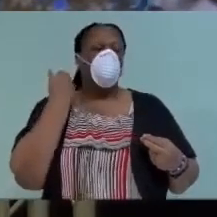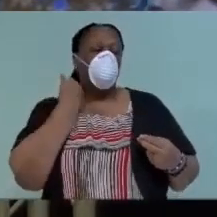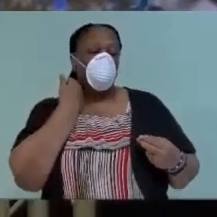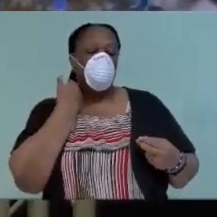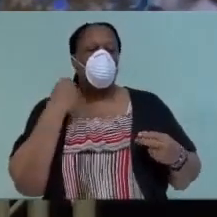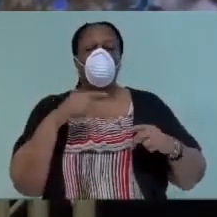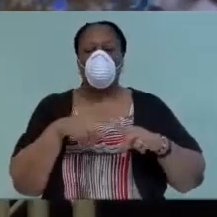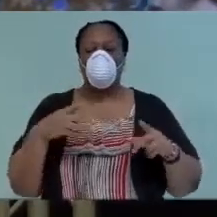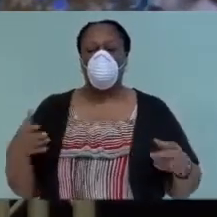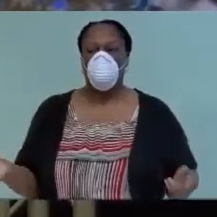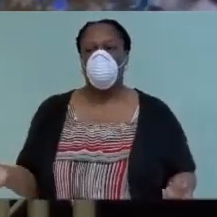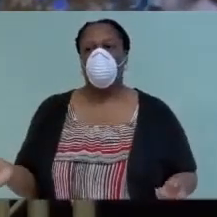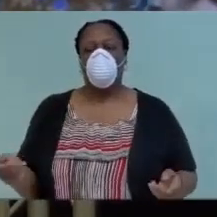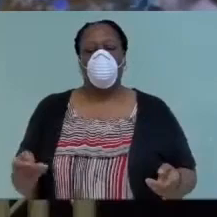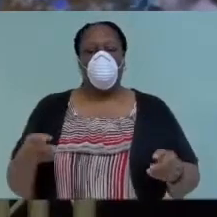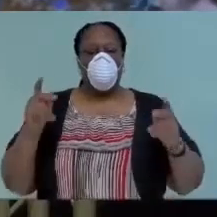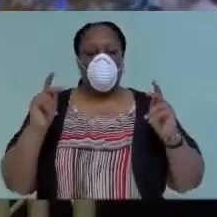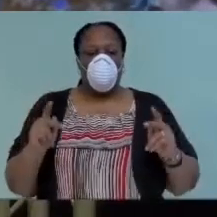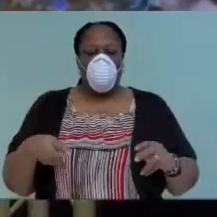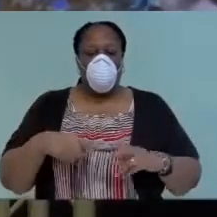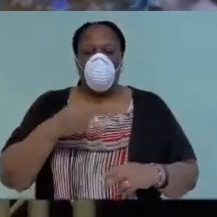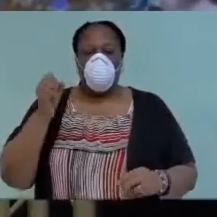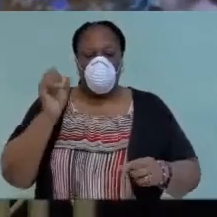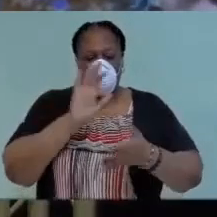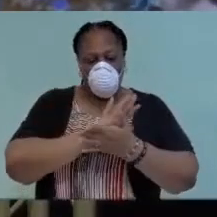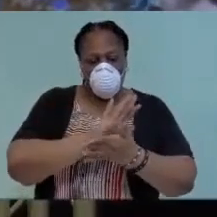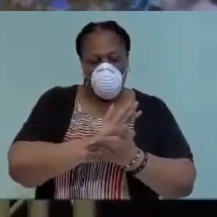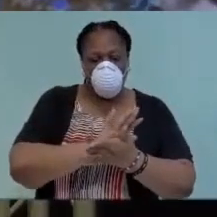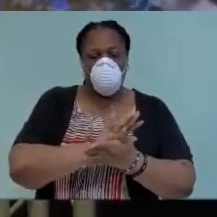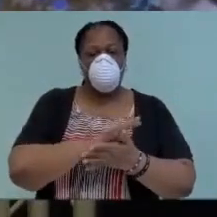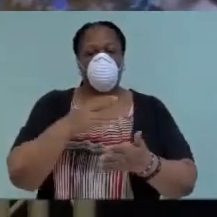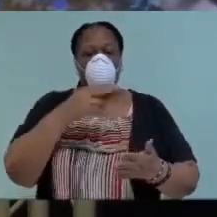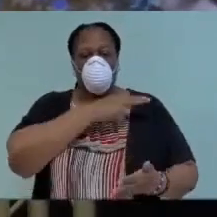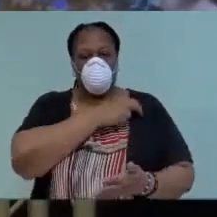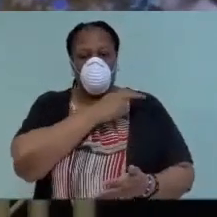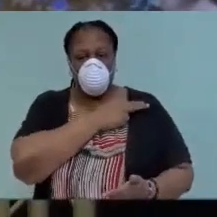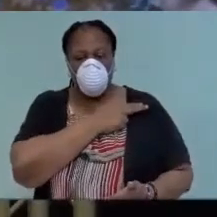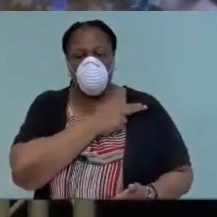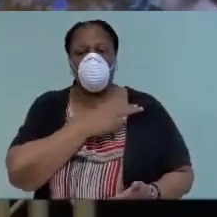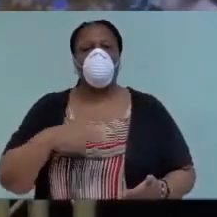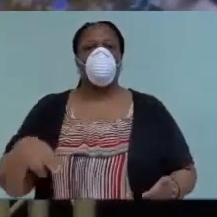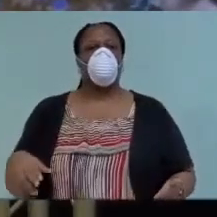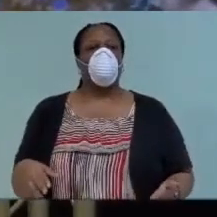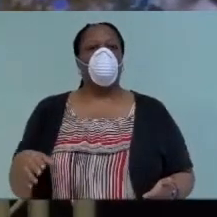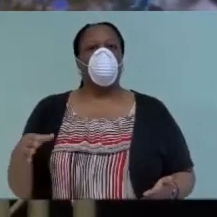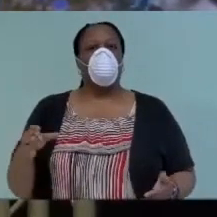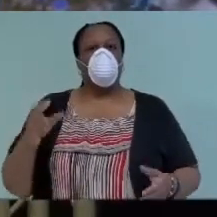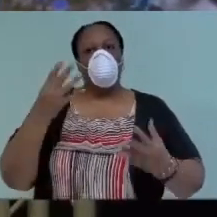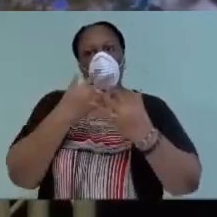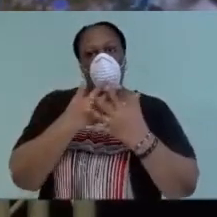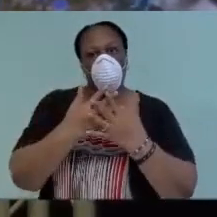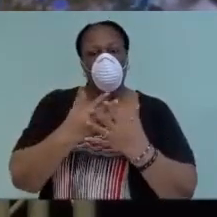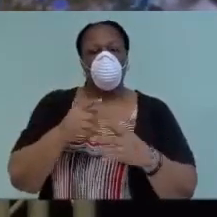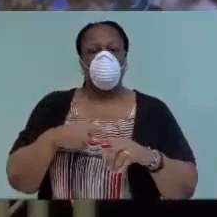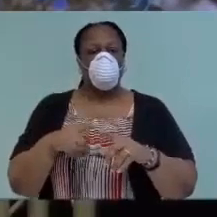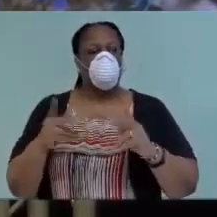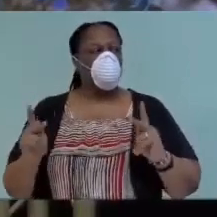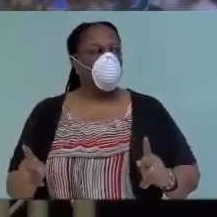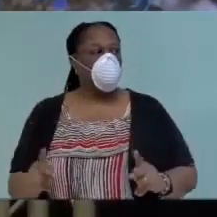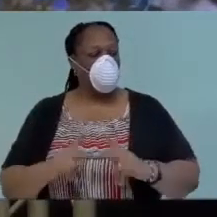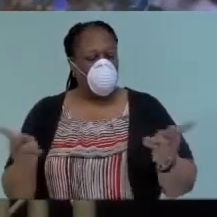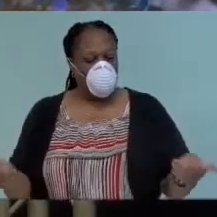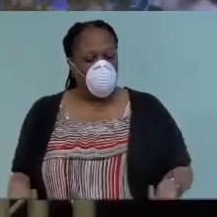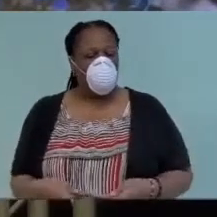living facilities, prisons, and hospitals, to quickly identify outbreaks and ensure containment